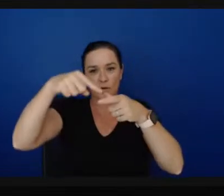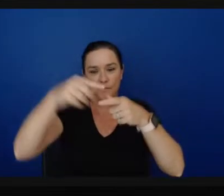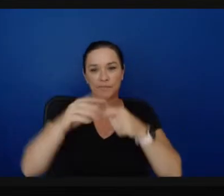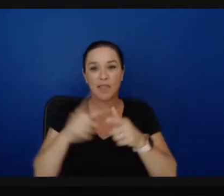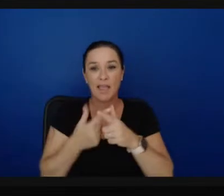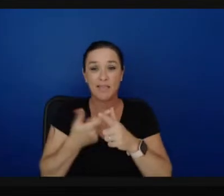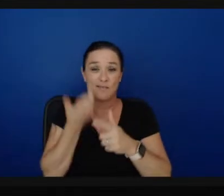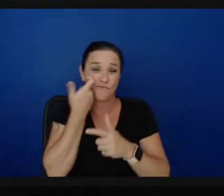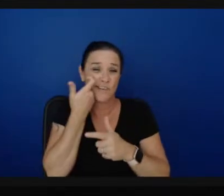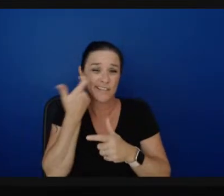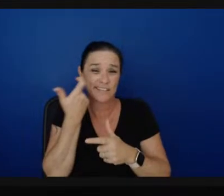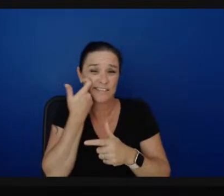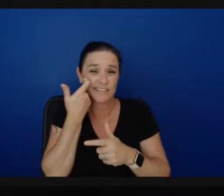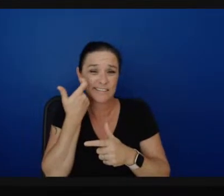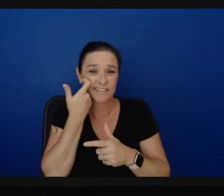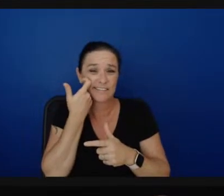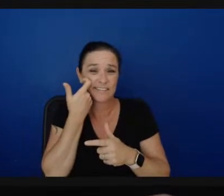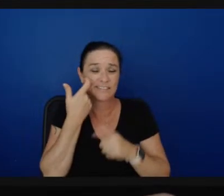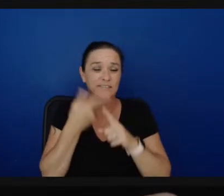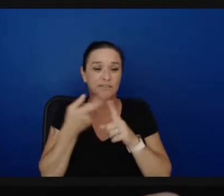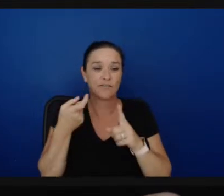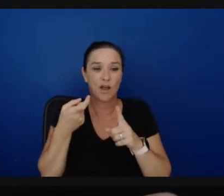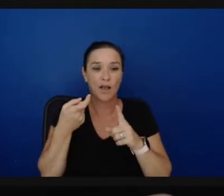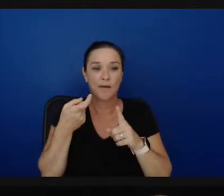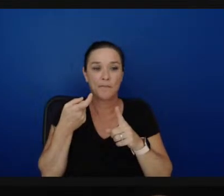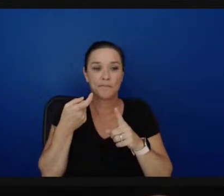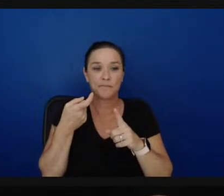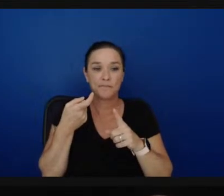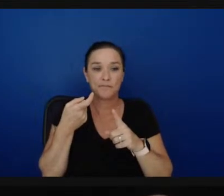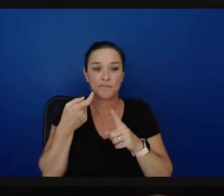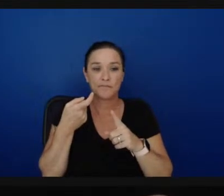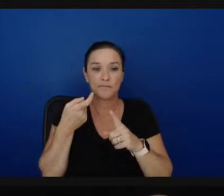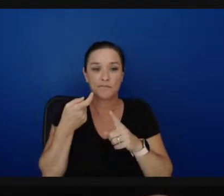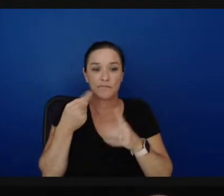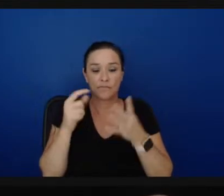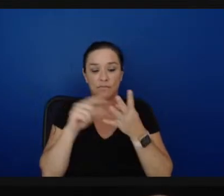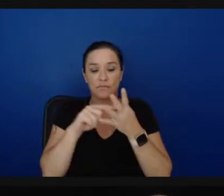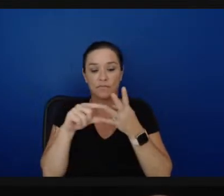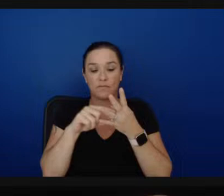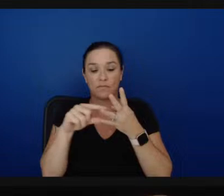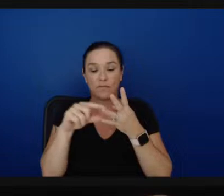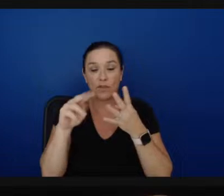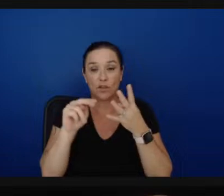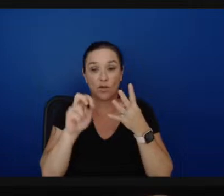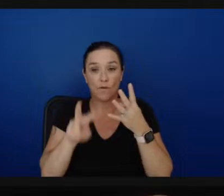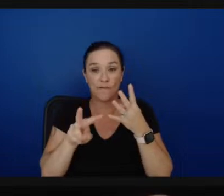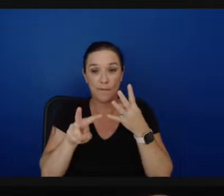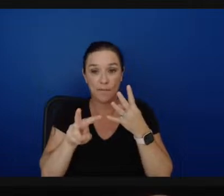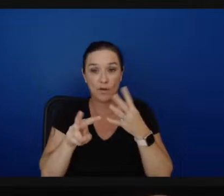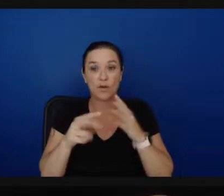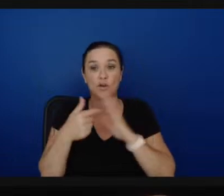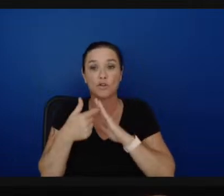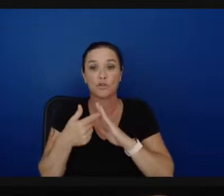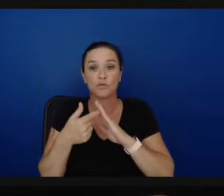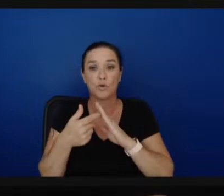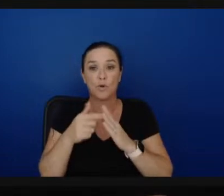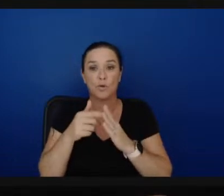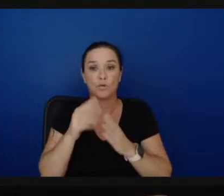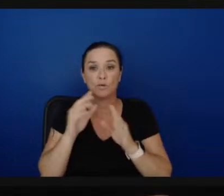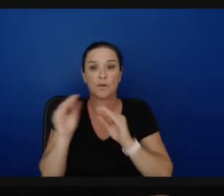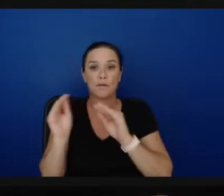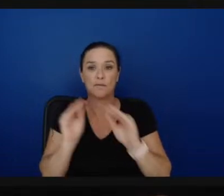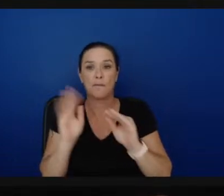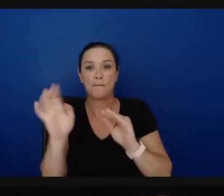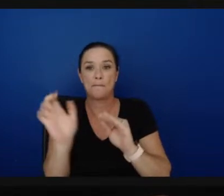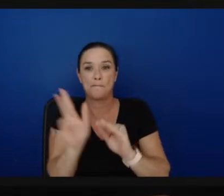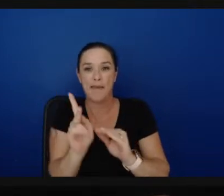got from the last 2 weeks of November, showing the bullseye once again back in the